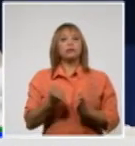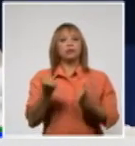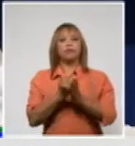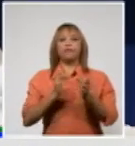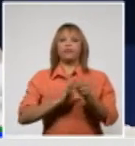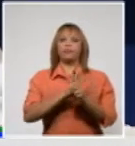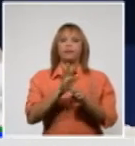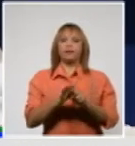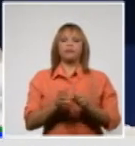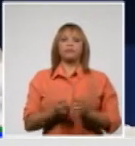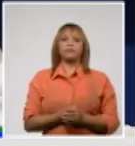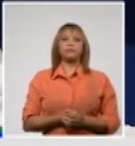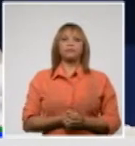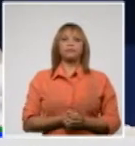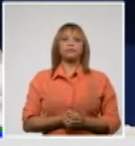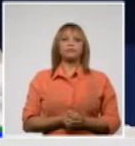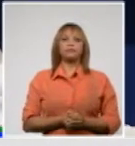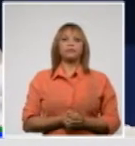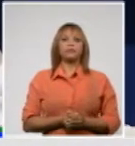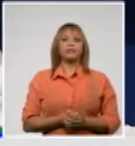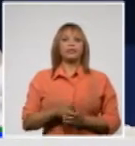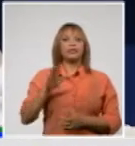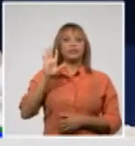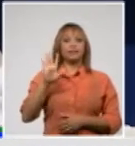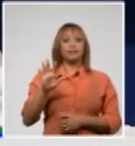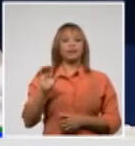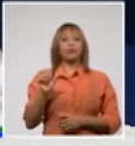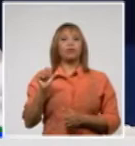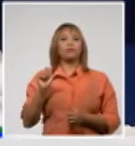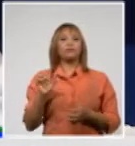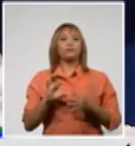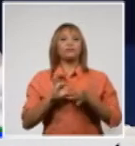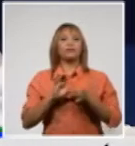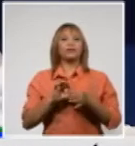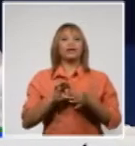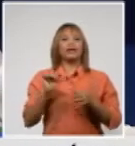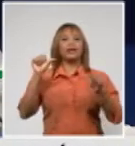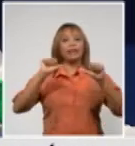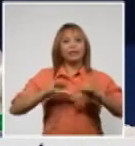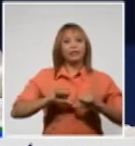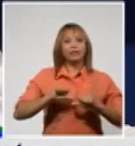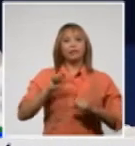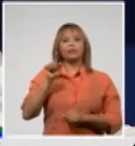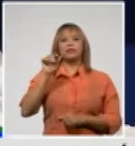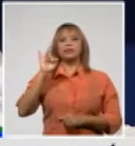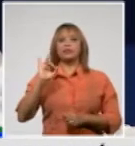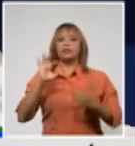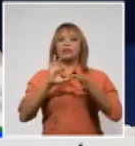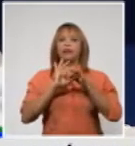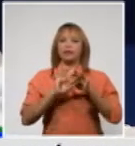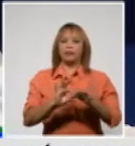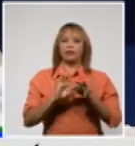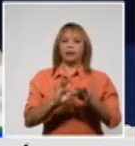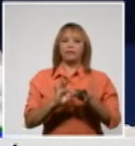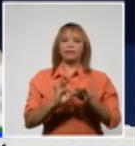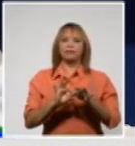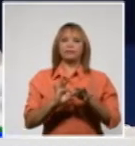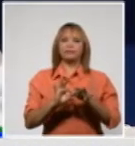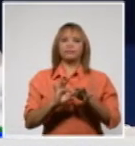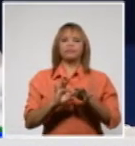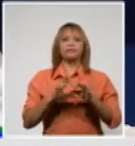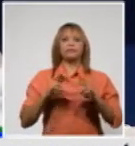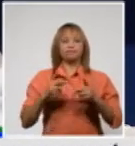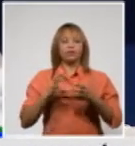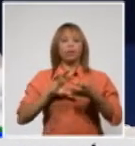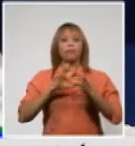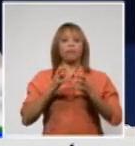period. Today, five patients continue to be in a critical state and